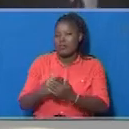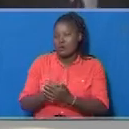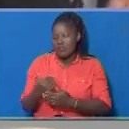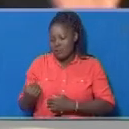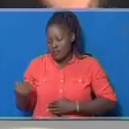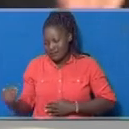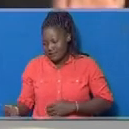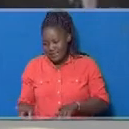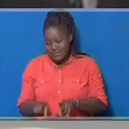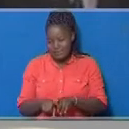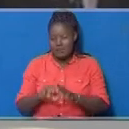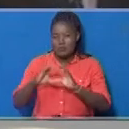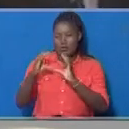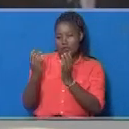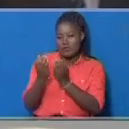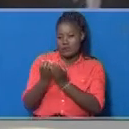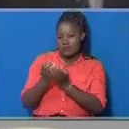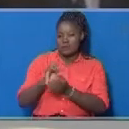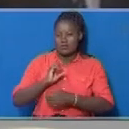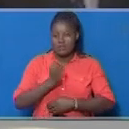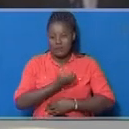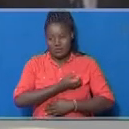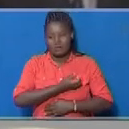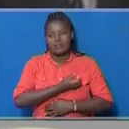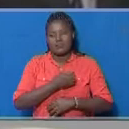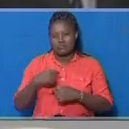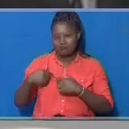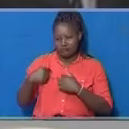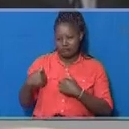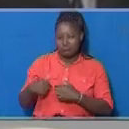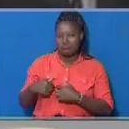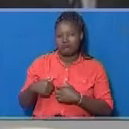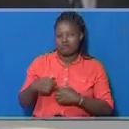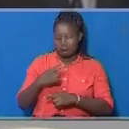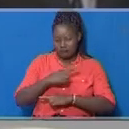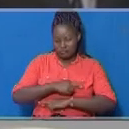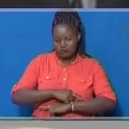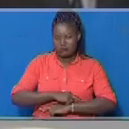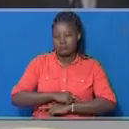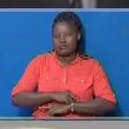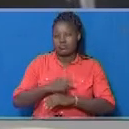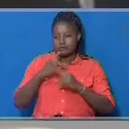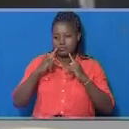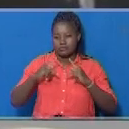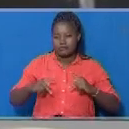yetu, roho zao zilazwe mahali pema mbinguni. Asanteni sana.